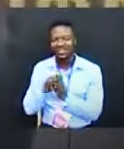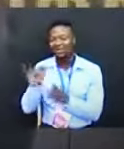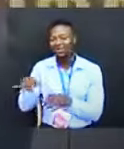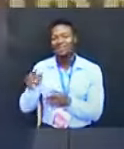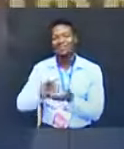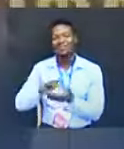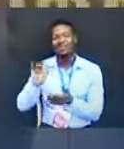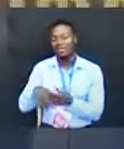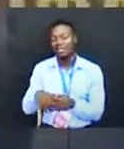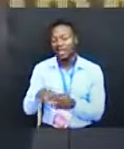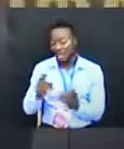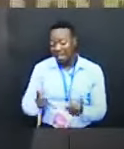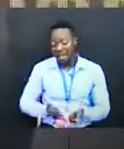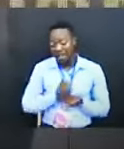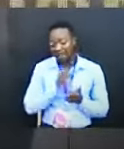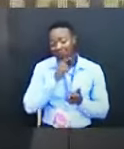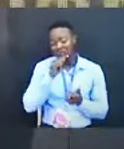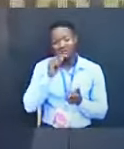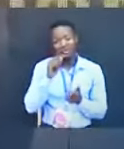Life is not like that.